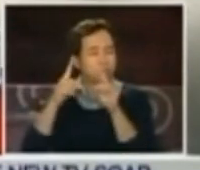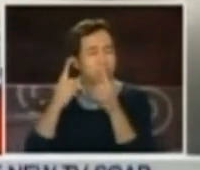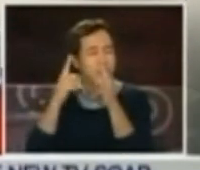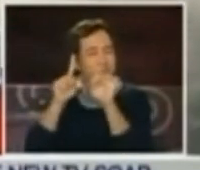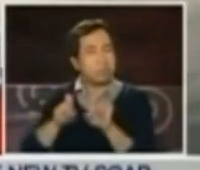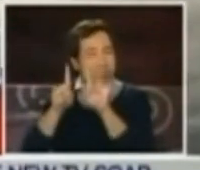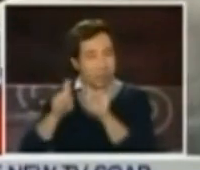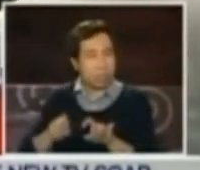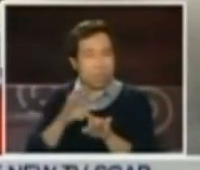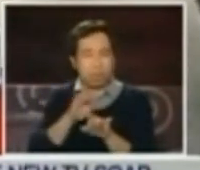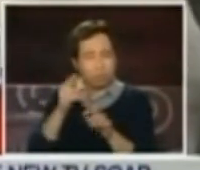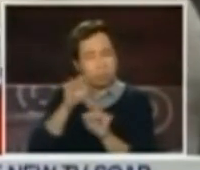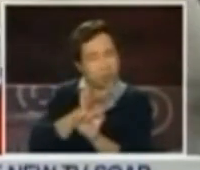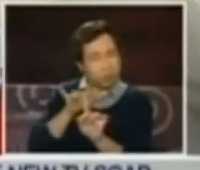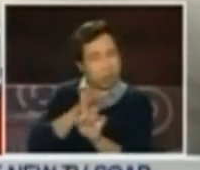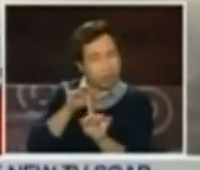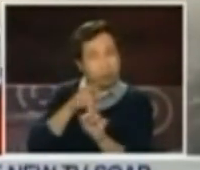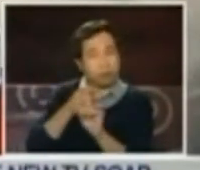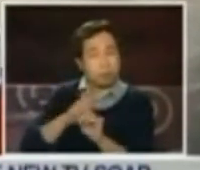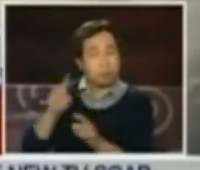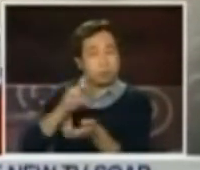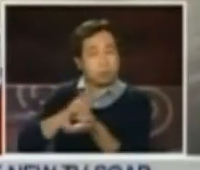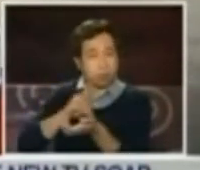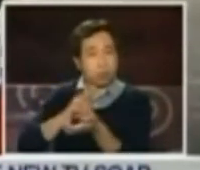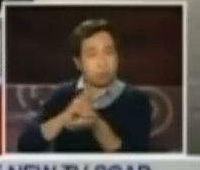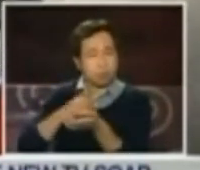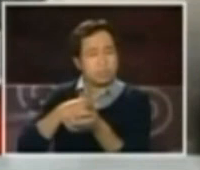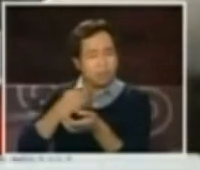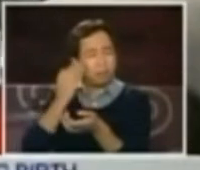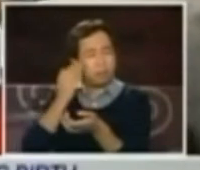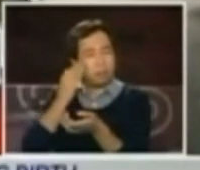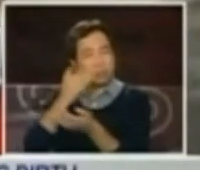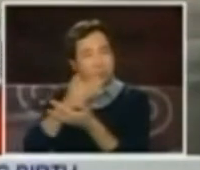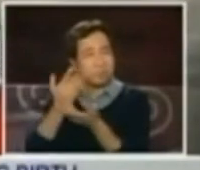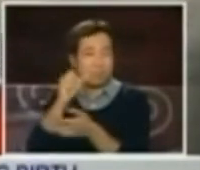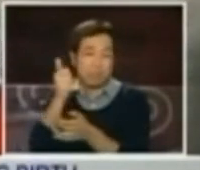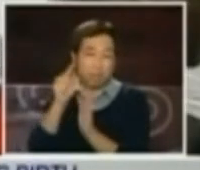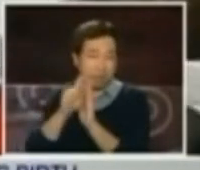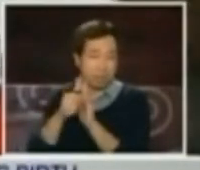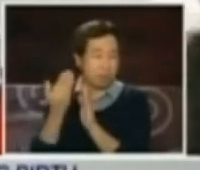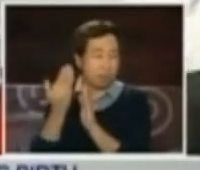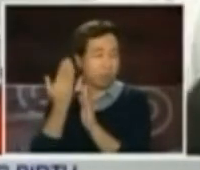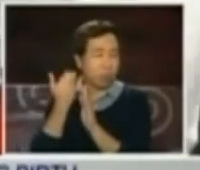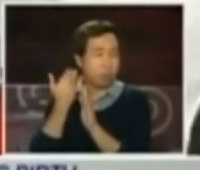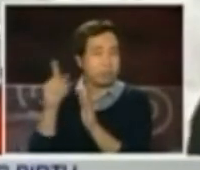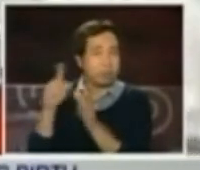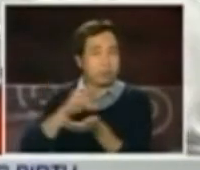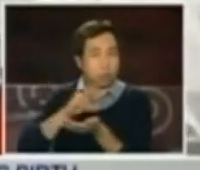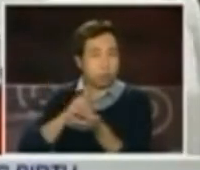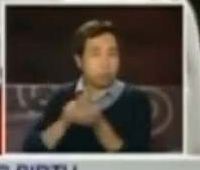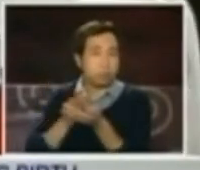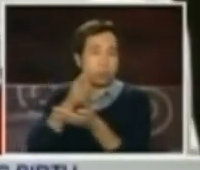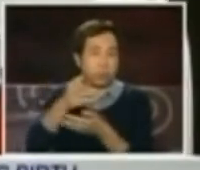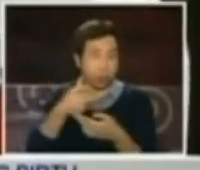under strict observation from his doctors. I learned that some 10 minutes ago, his doctor was proceeding to his